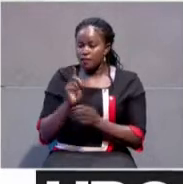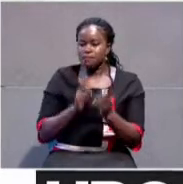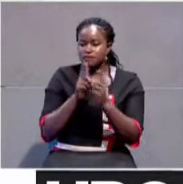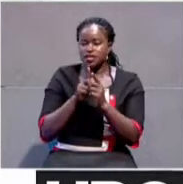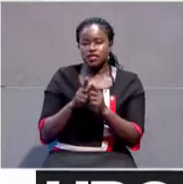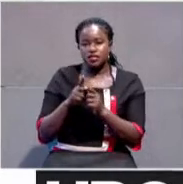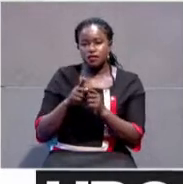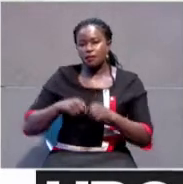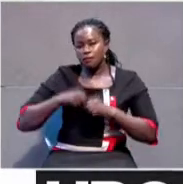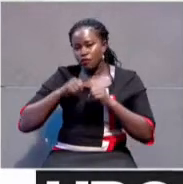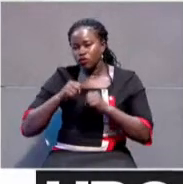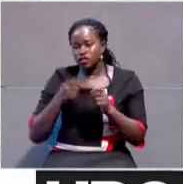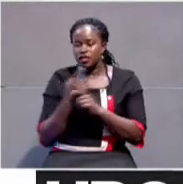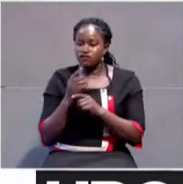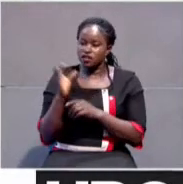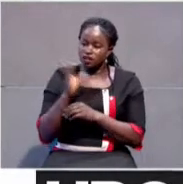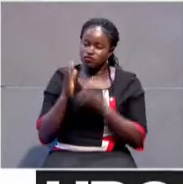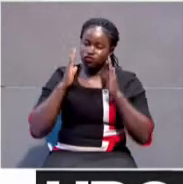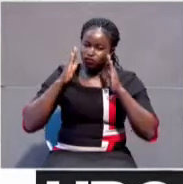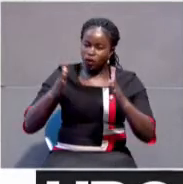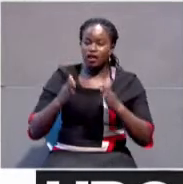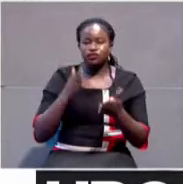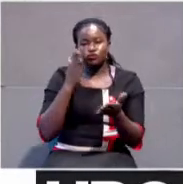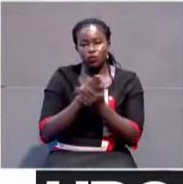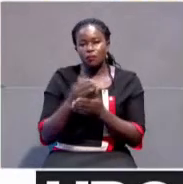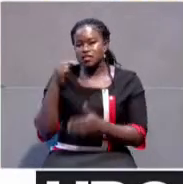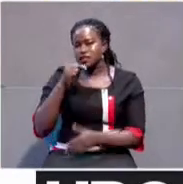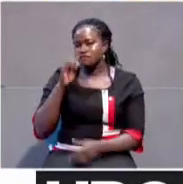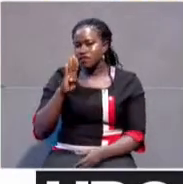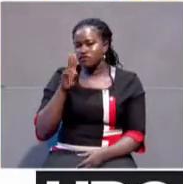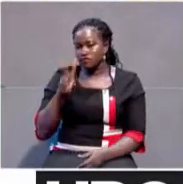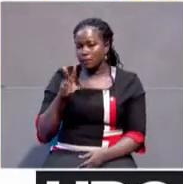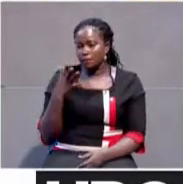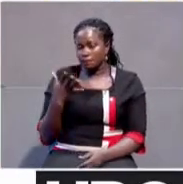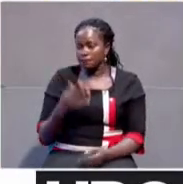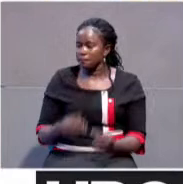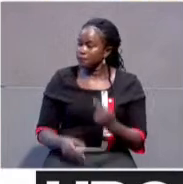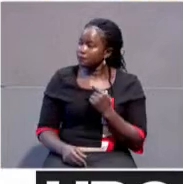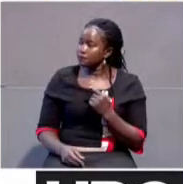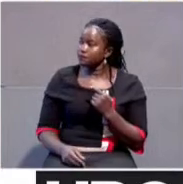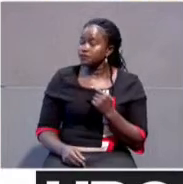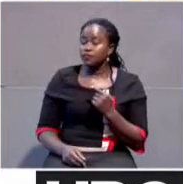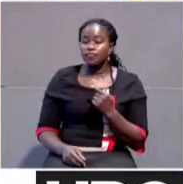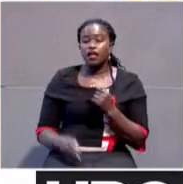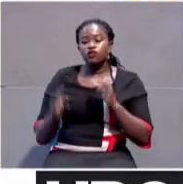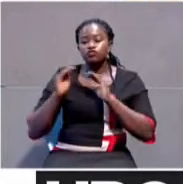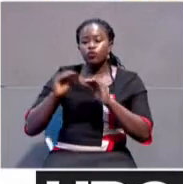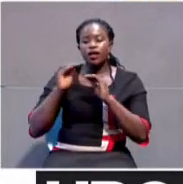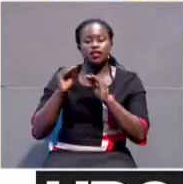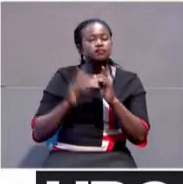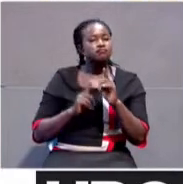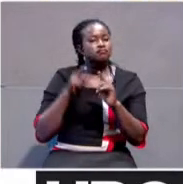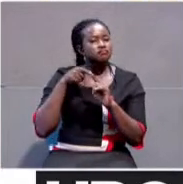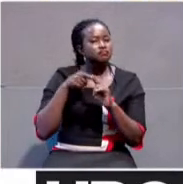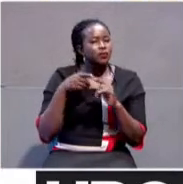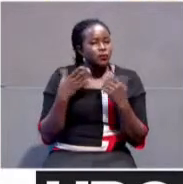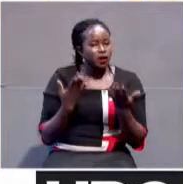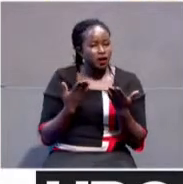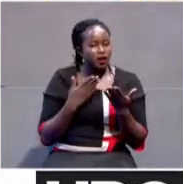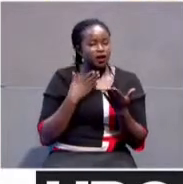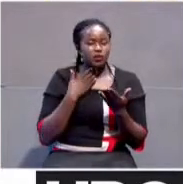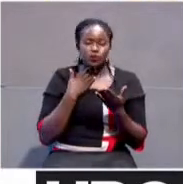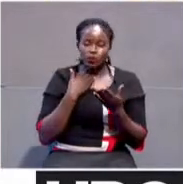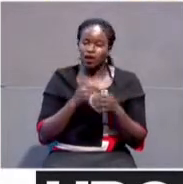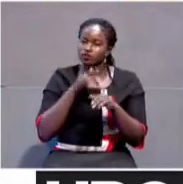different companies to focus on eliminating gender-based violence. The purpose of this training is that we want to